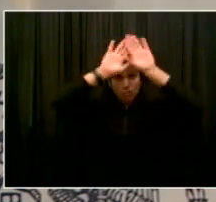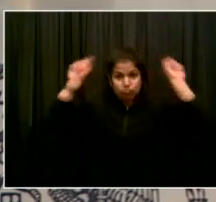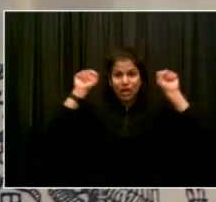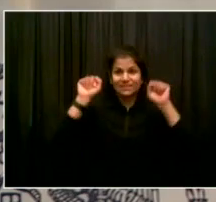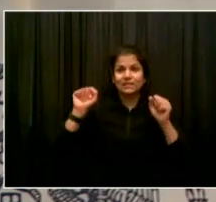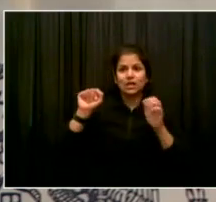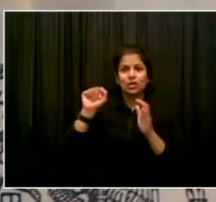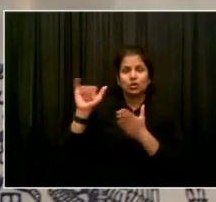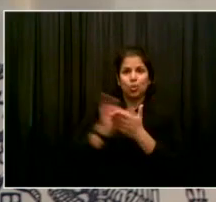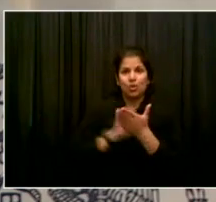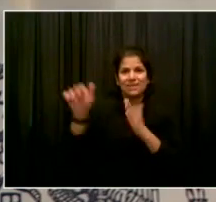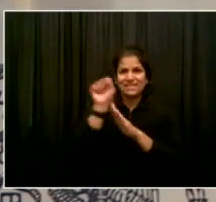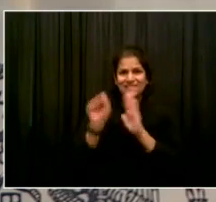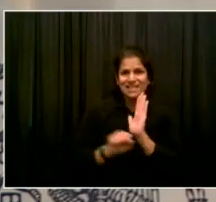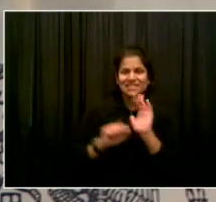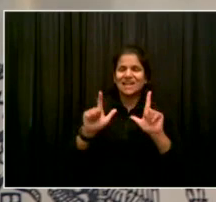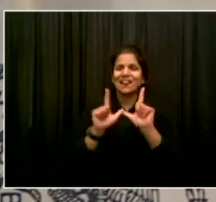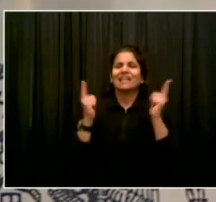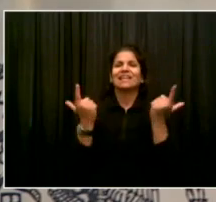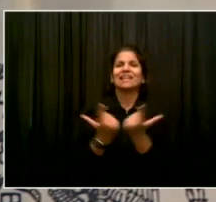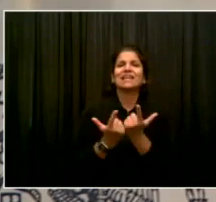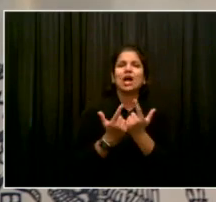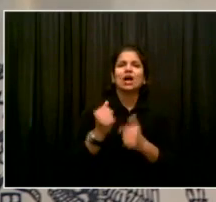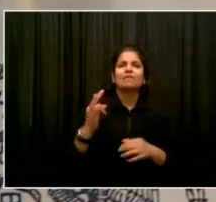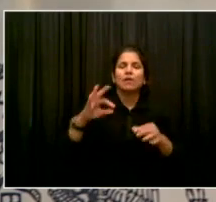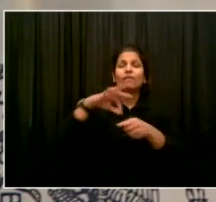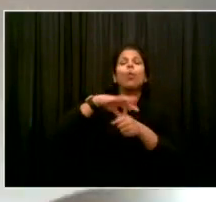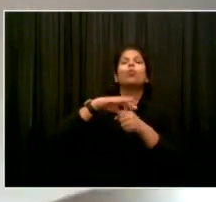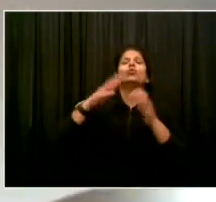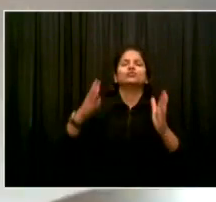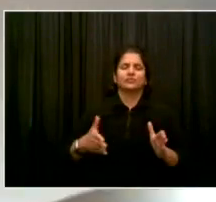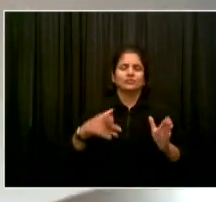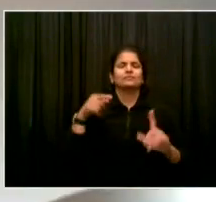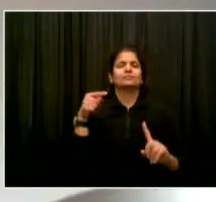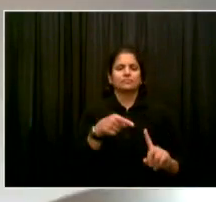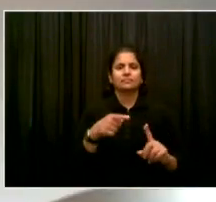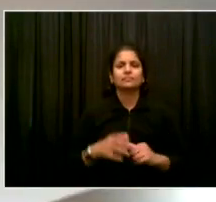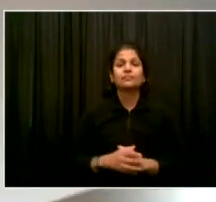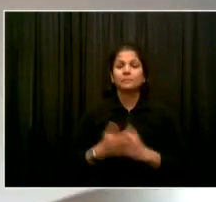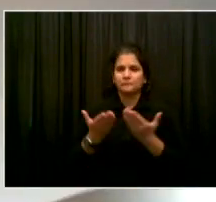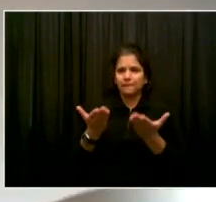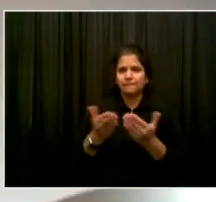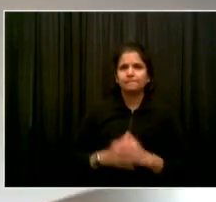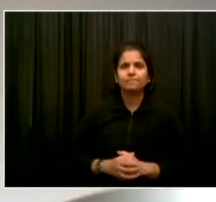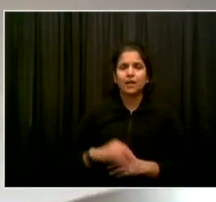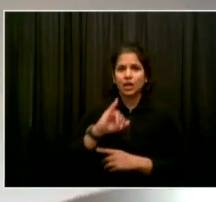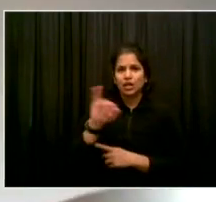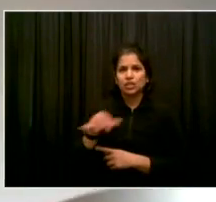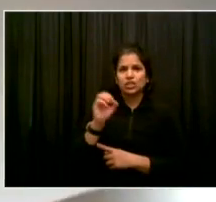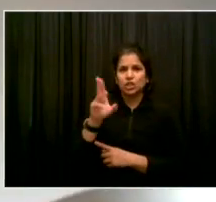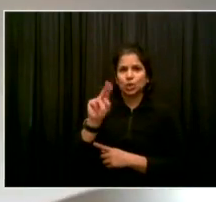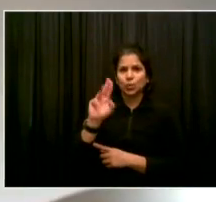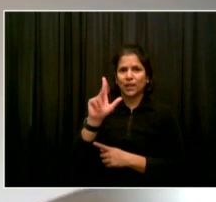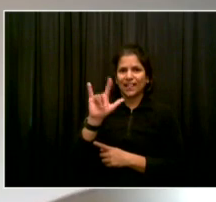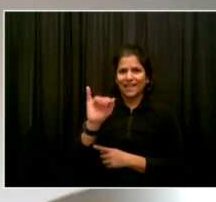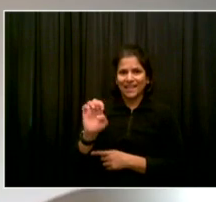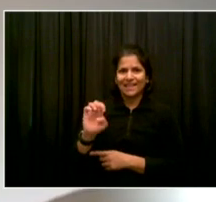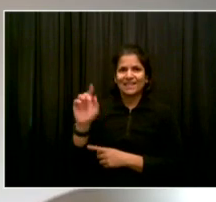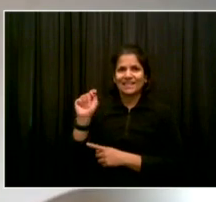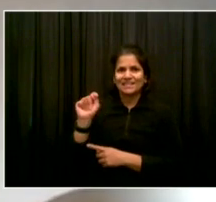Good morning. This is indeed a very exciting morning that we have here. So thank you so much for inviting me to participate,